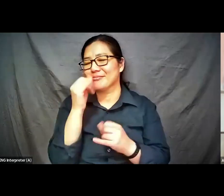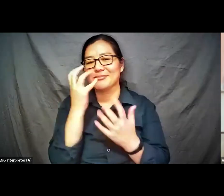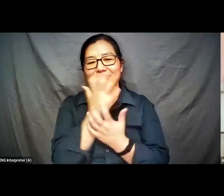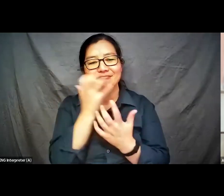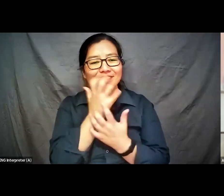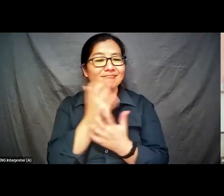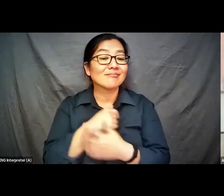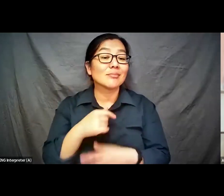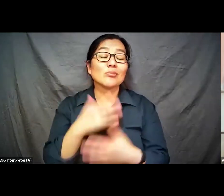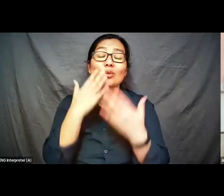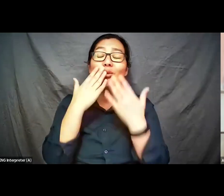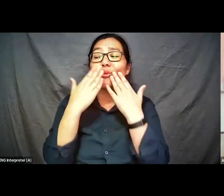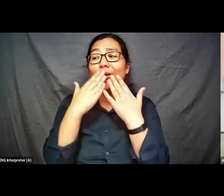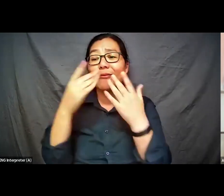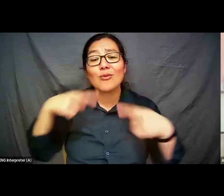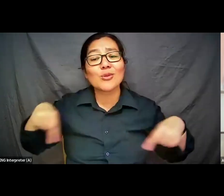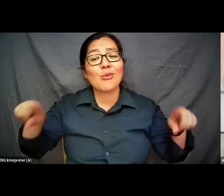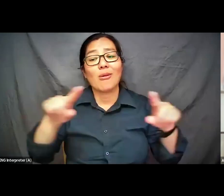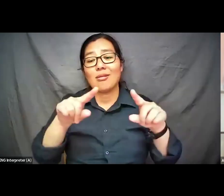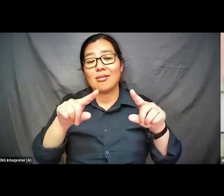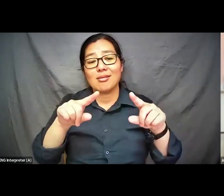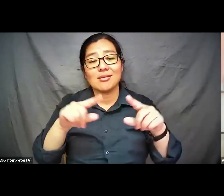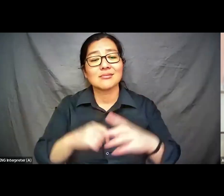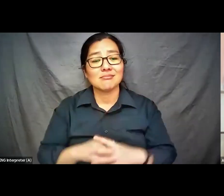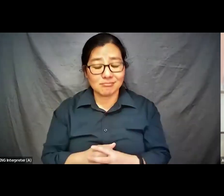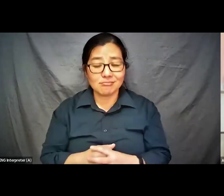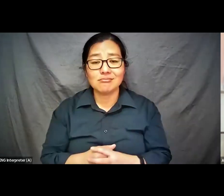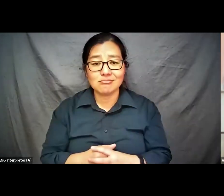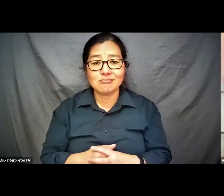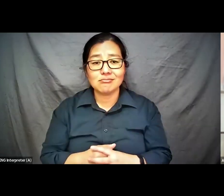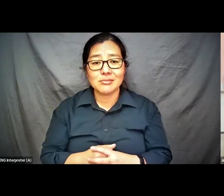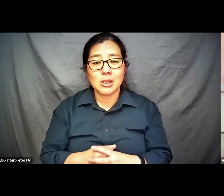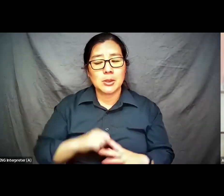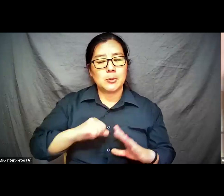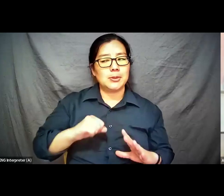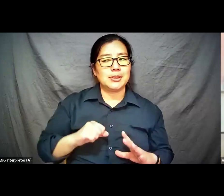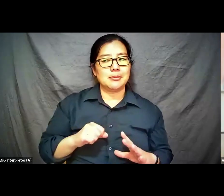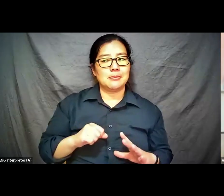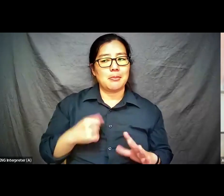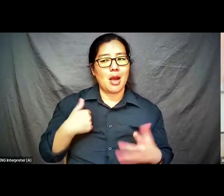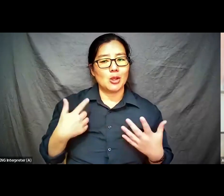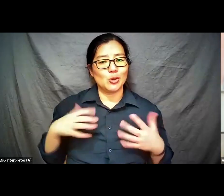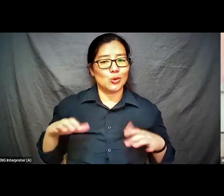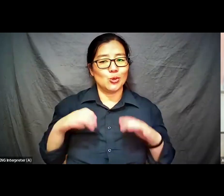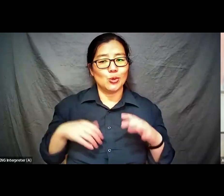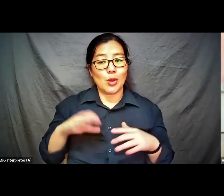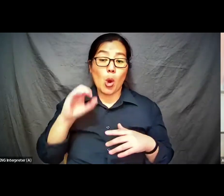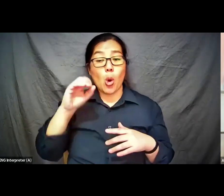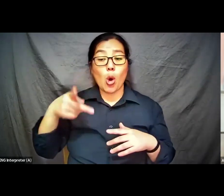in CRIP community with these emergent fellows. And I just